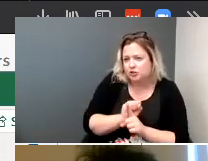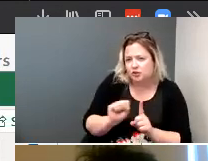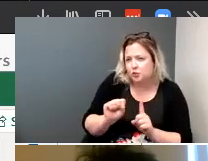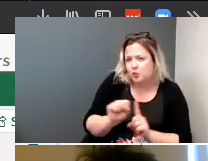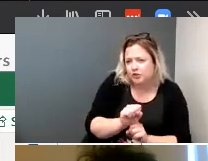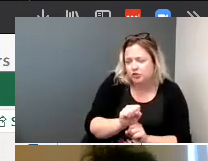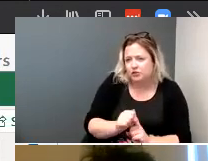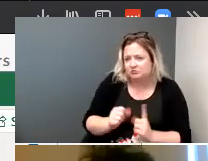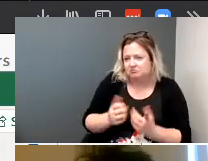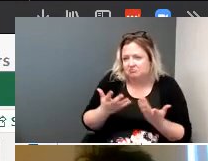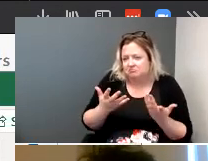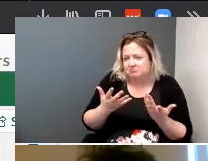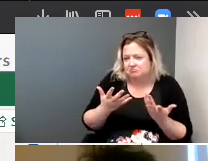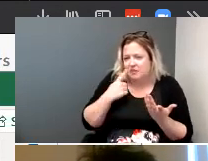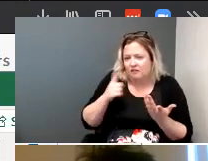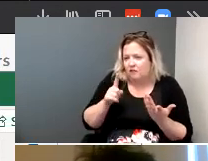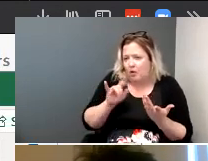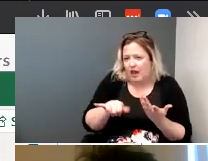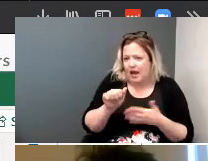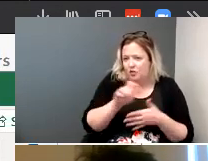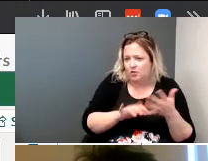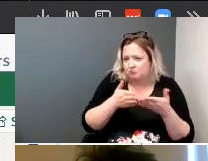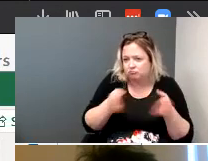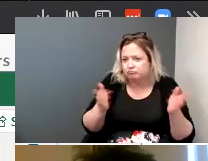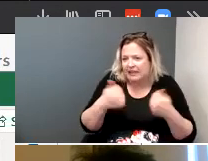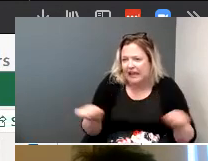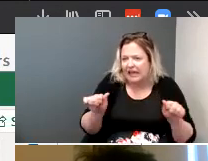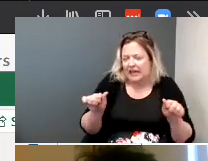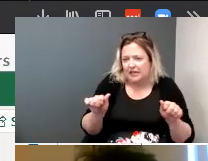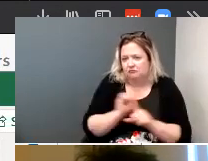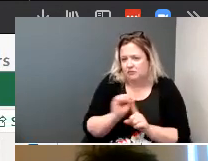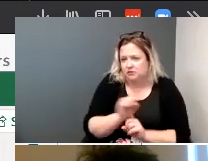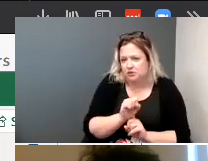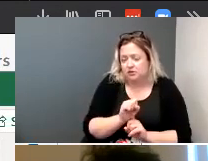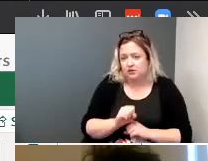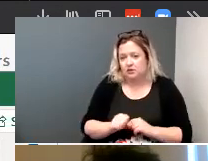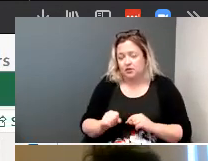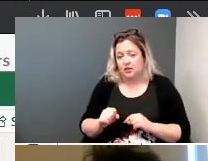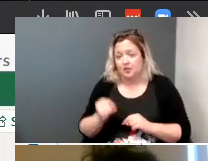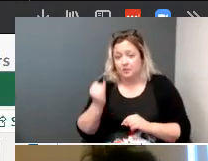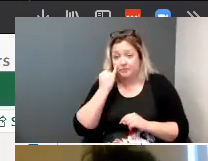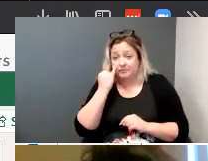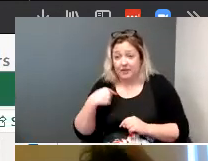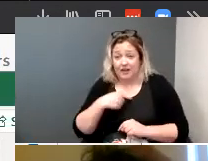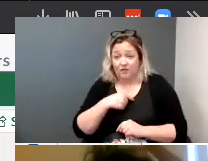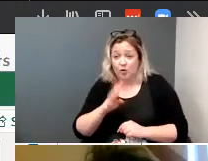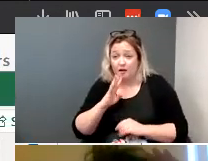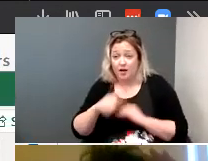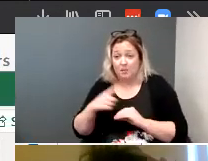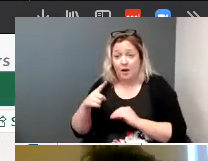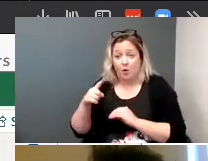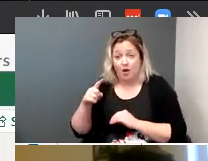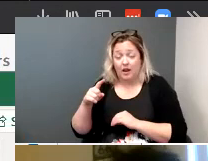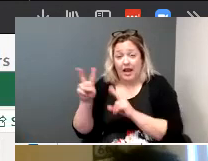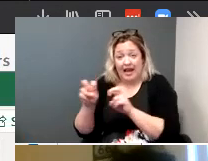particular algorithm. In general, whenever we talk about analysis of an algorithm, we are going to talk about upper bounds and